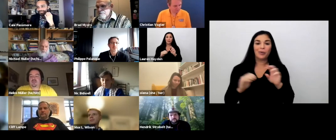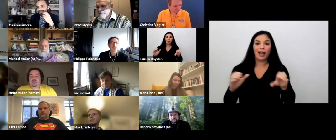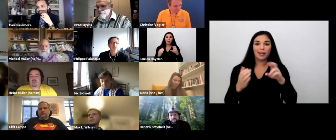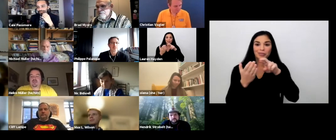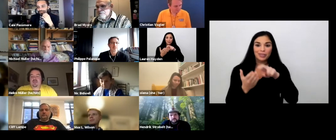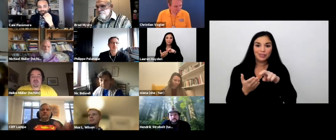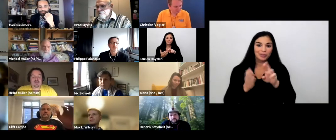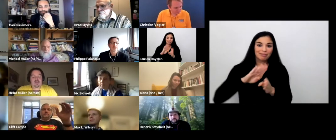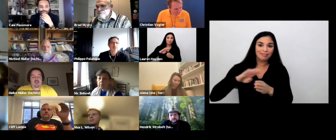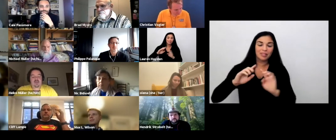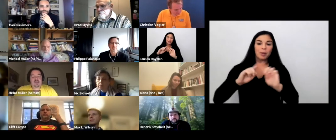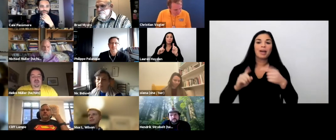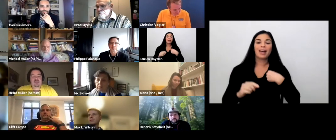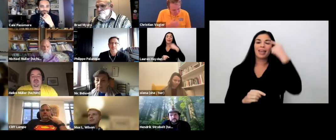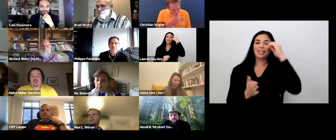forward.